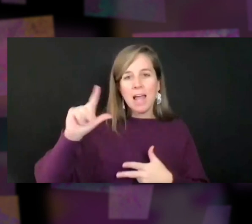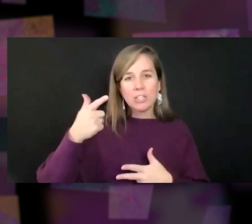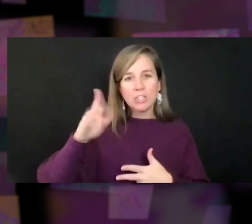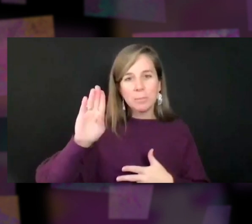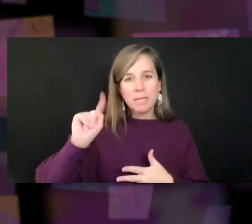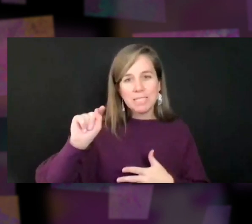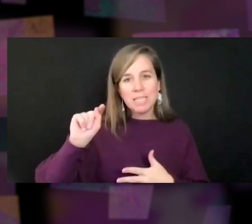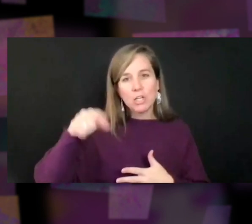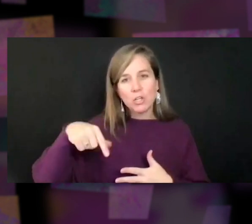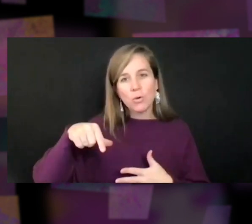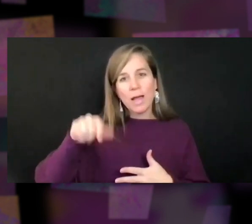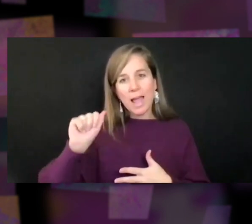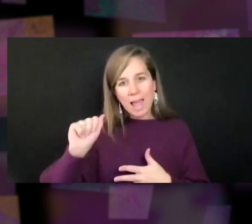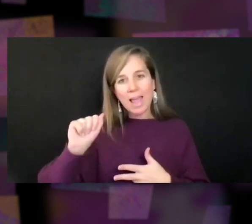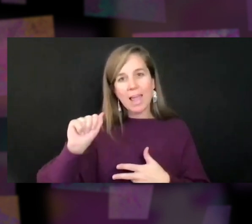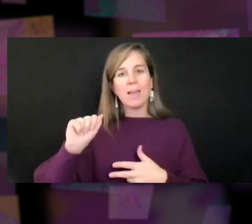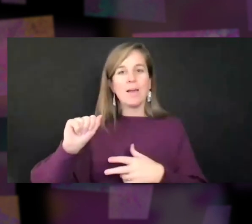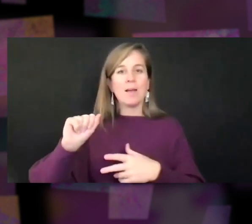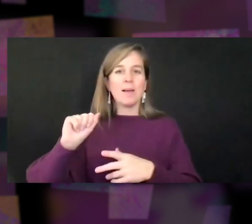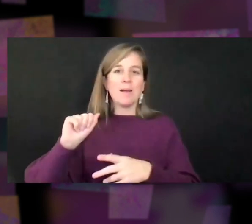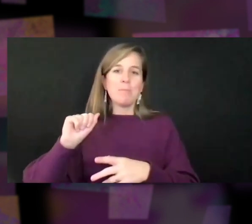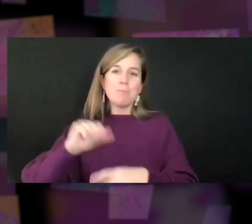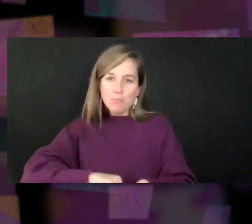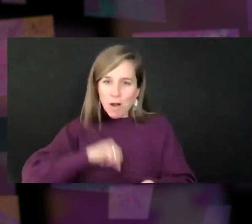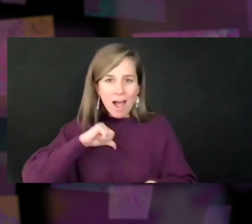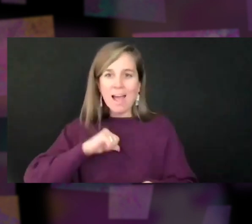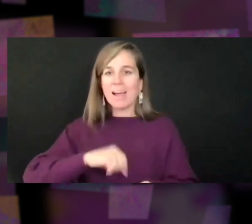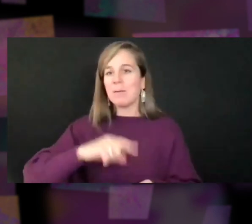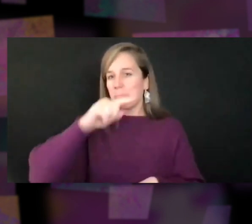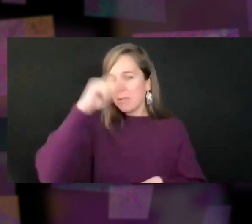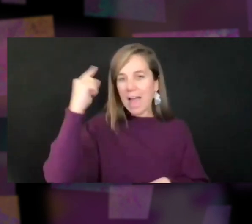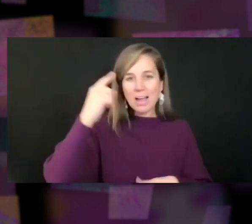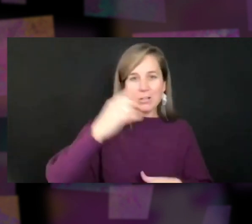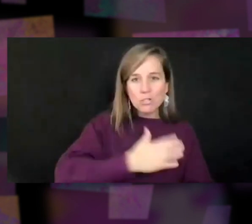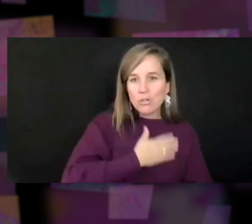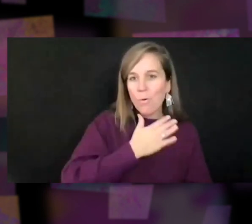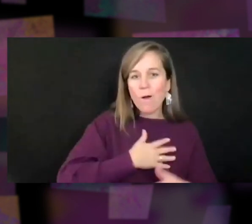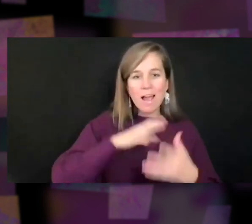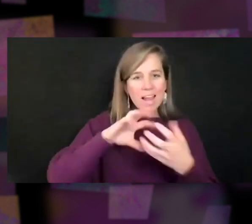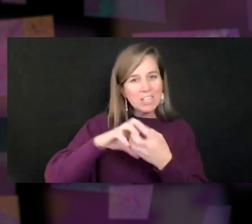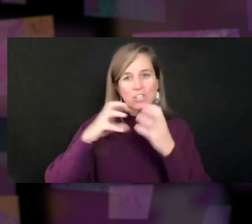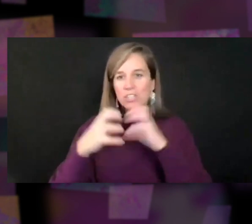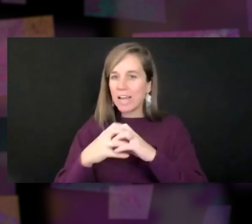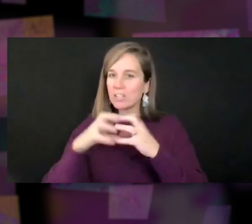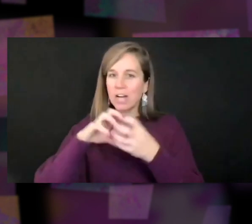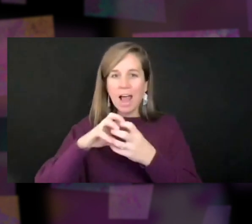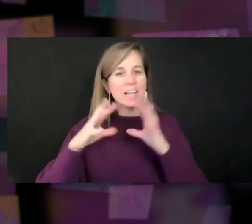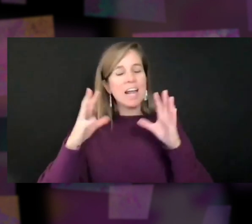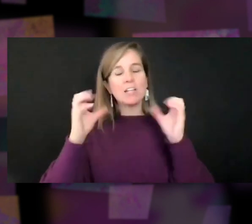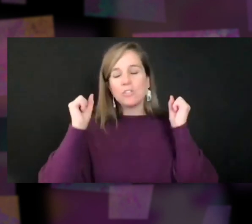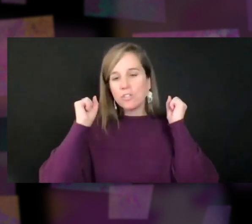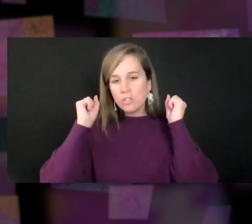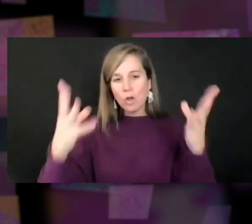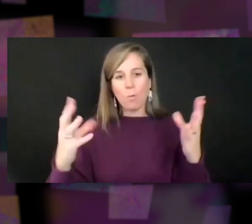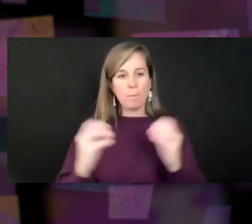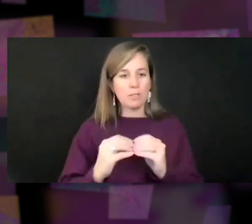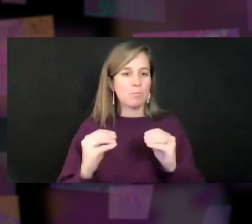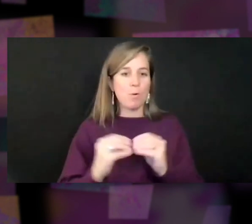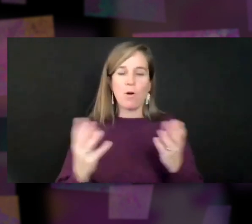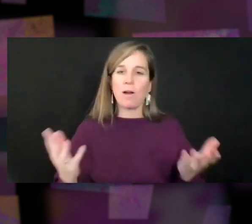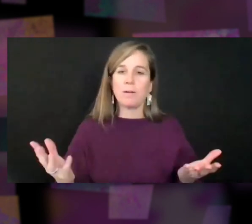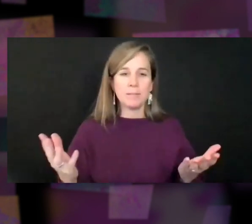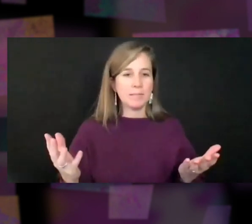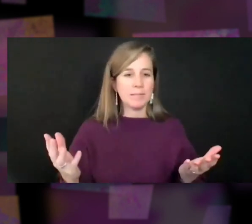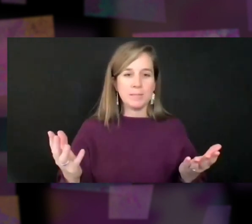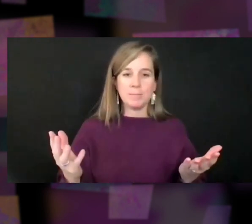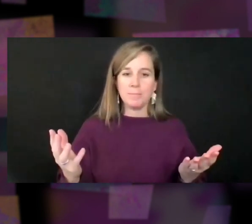LGBTQIA pride, Black joy, Latinx power, intersectionality, and so much more. I'm so